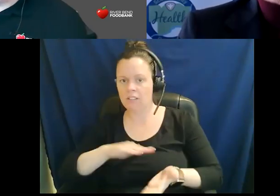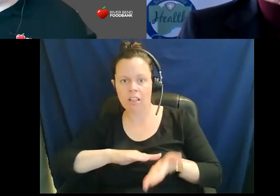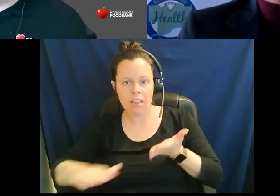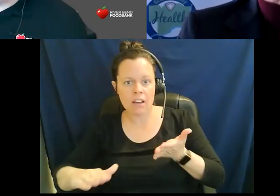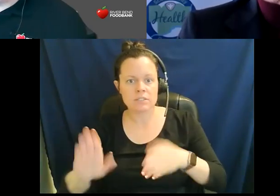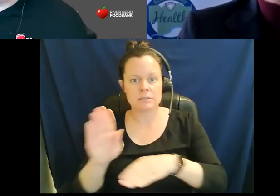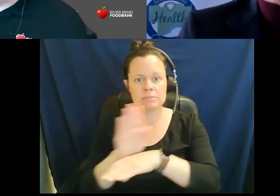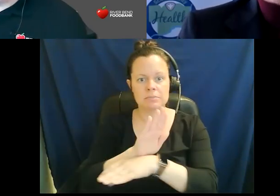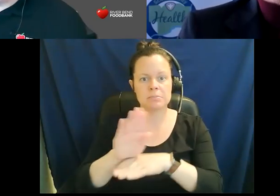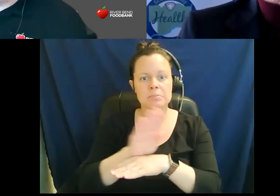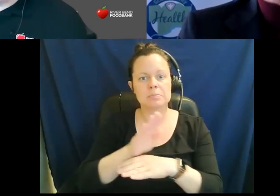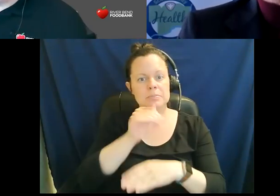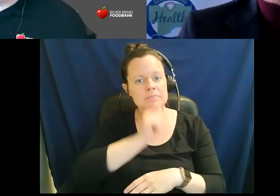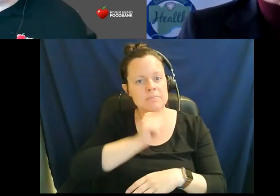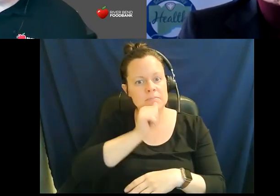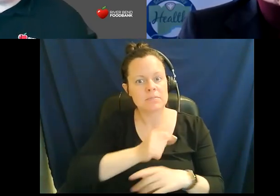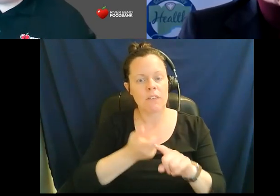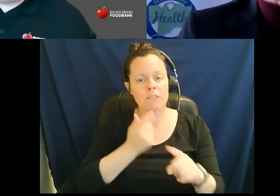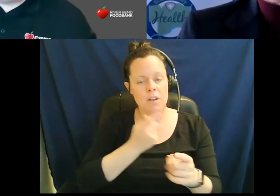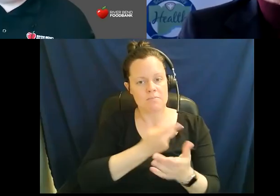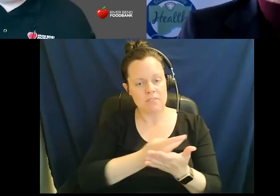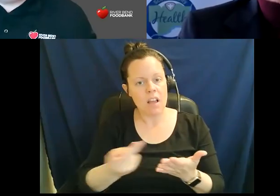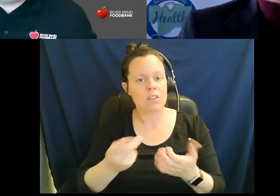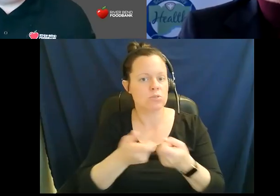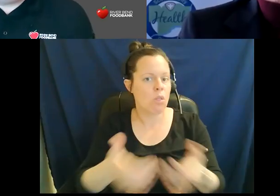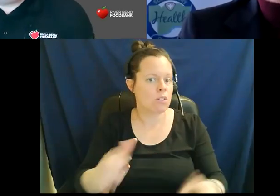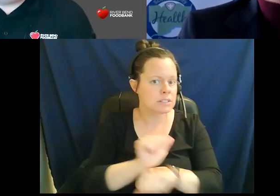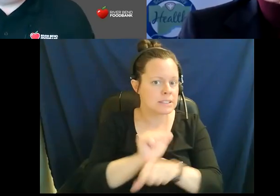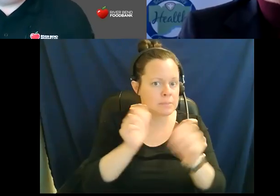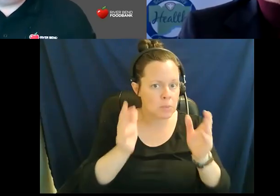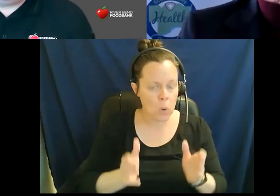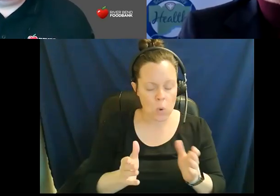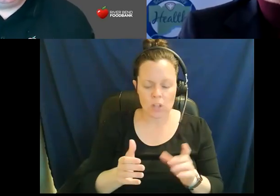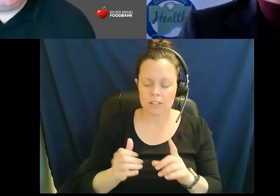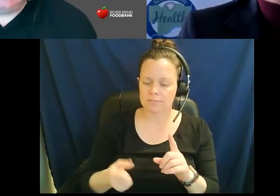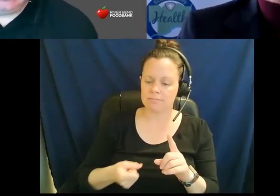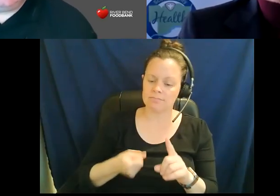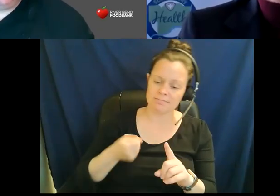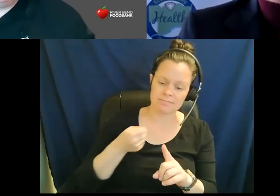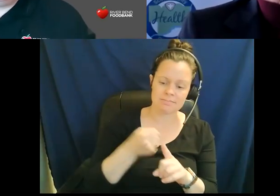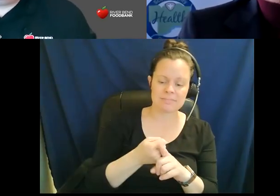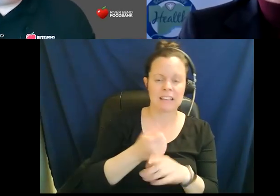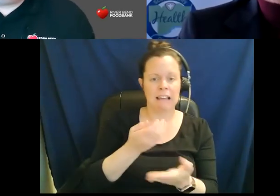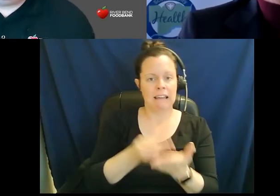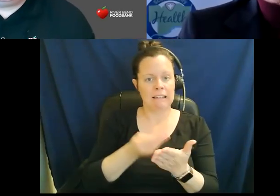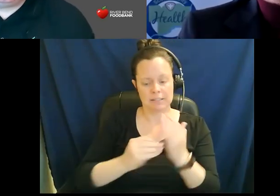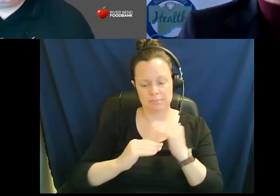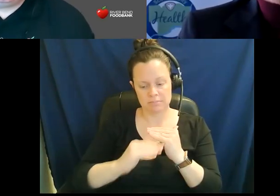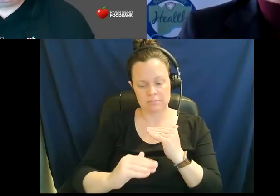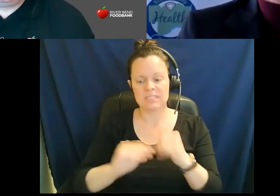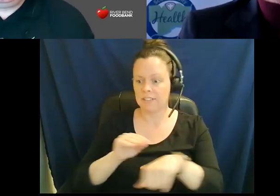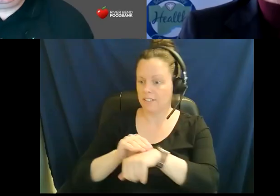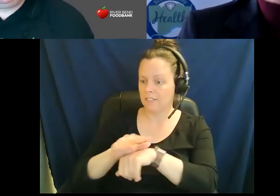from lost sales and loss of employees. The effects on economic stability influence